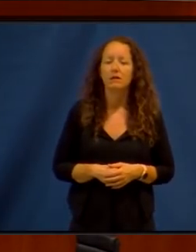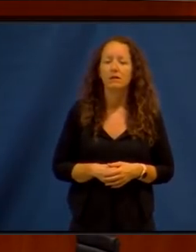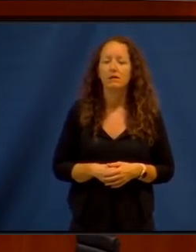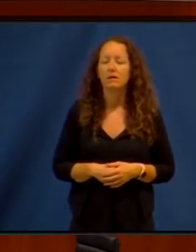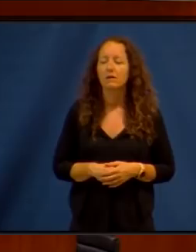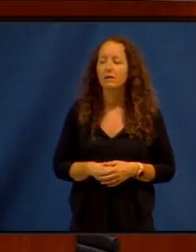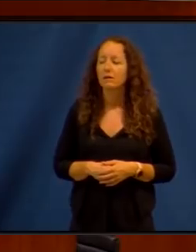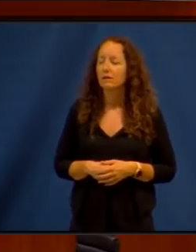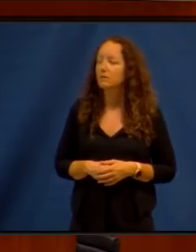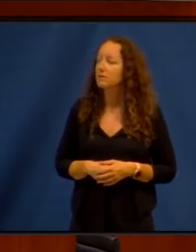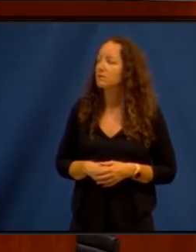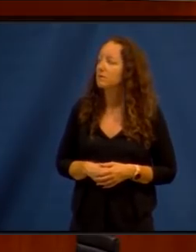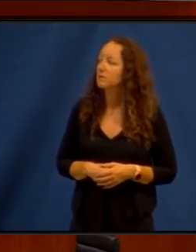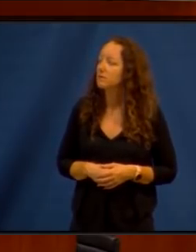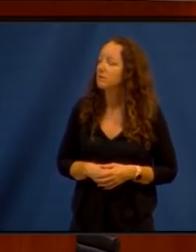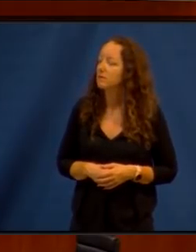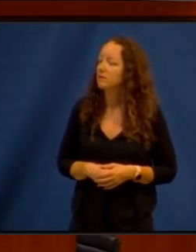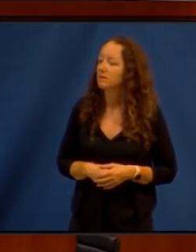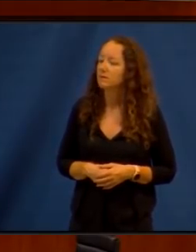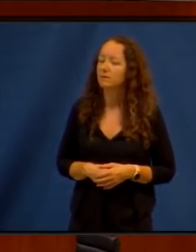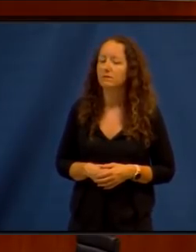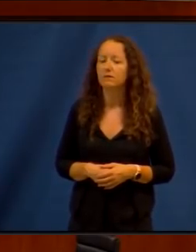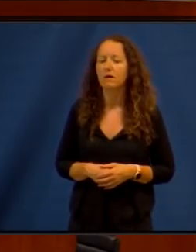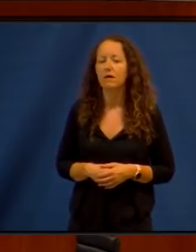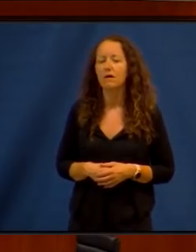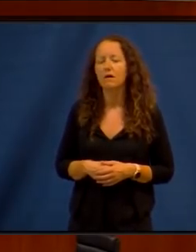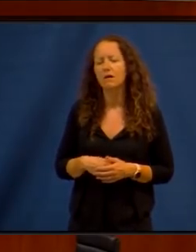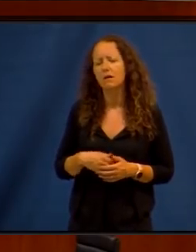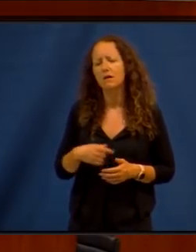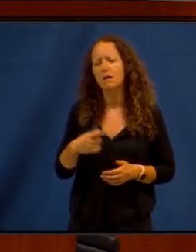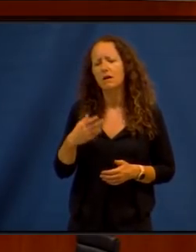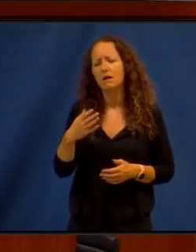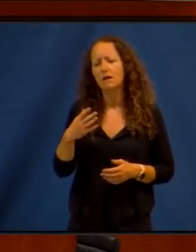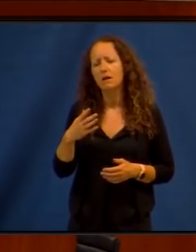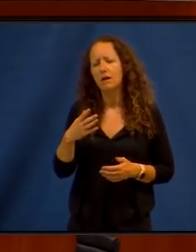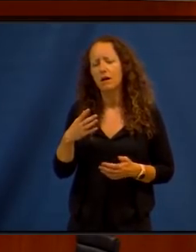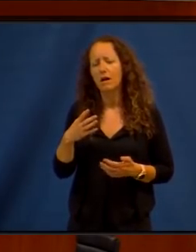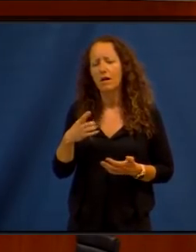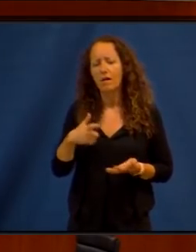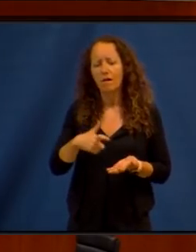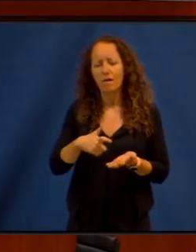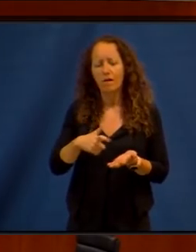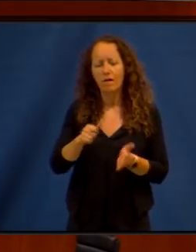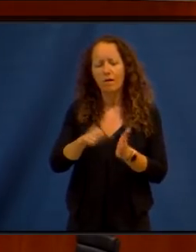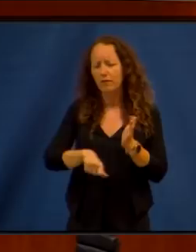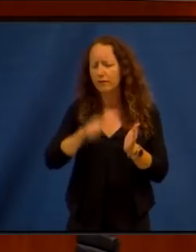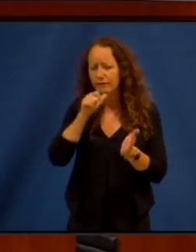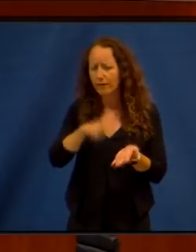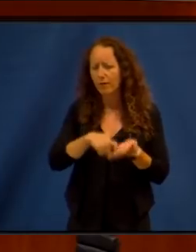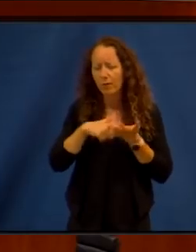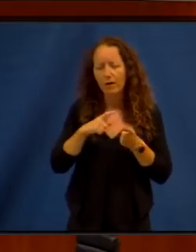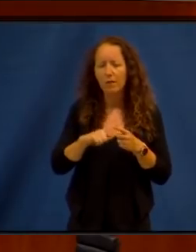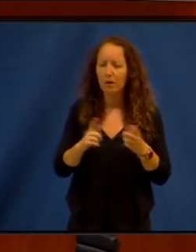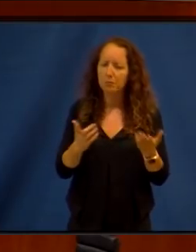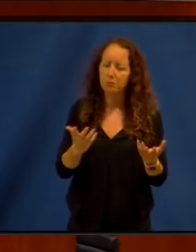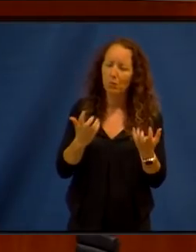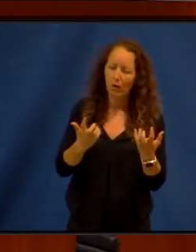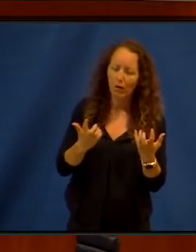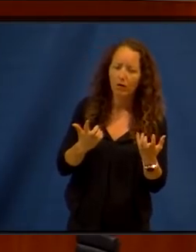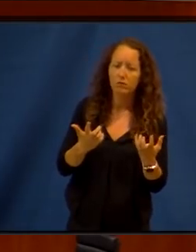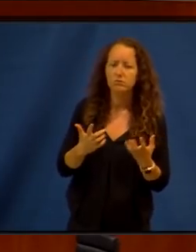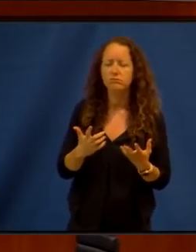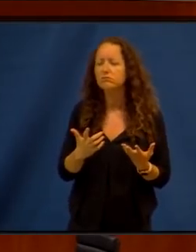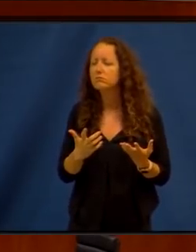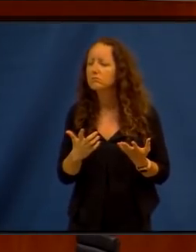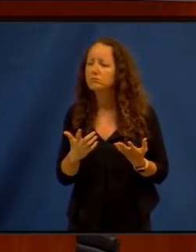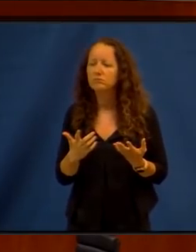When the question came up about elective surgeries, we know each of the hospitals is going to be taking a look at when they're